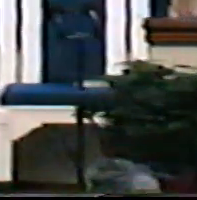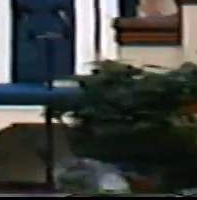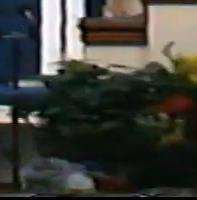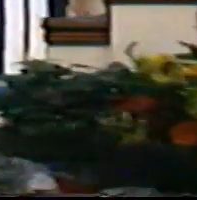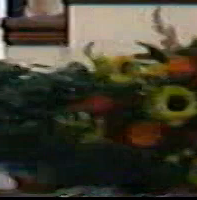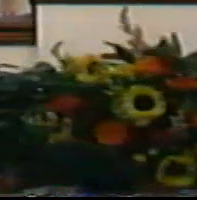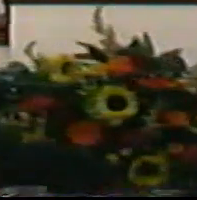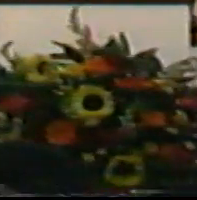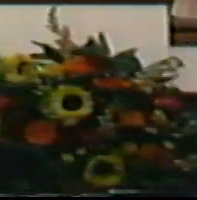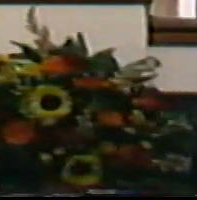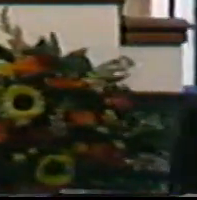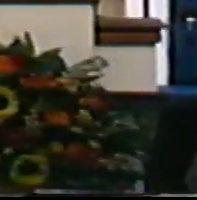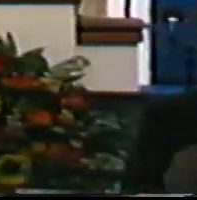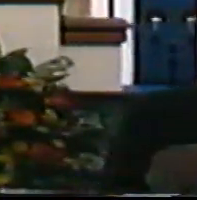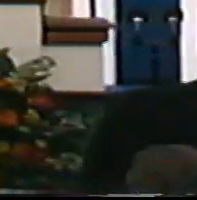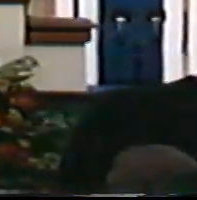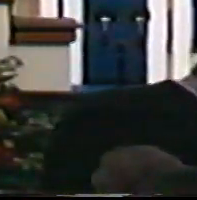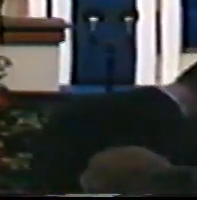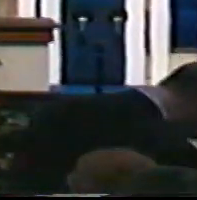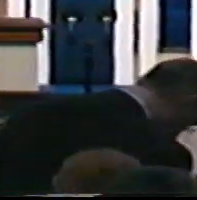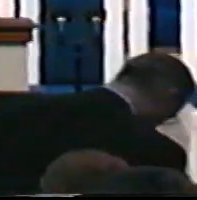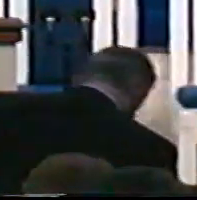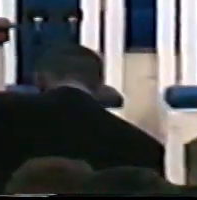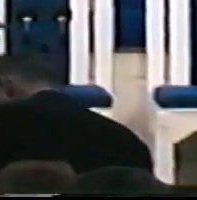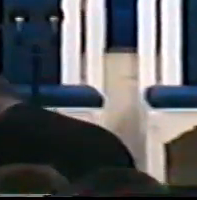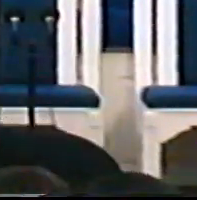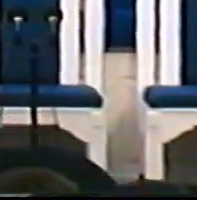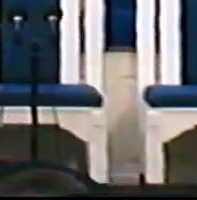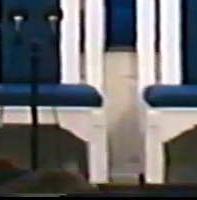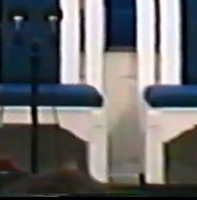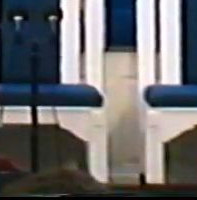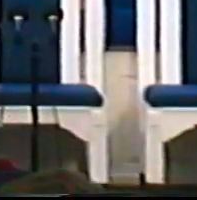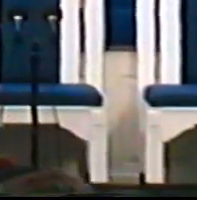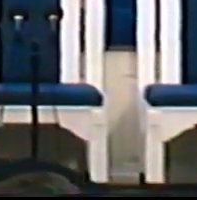People said? Amen. Take about seven or eight people and tell them you love them before